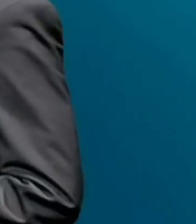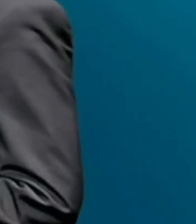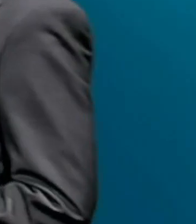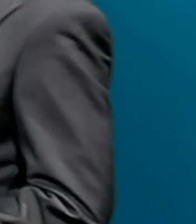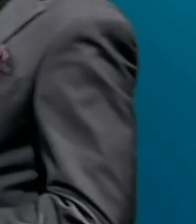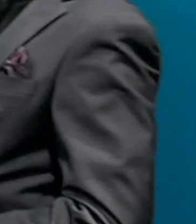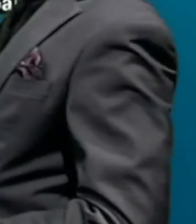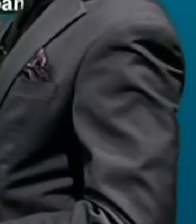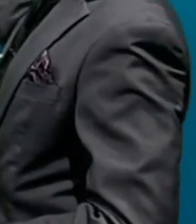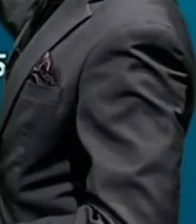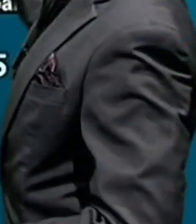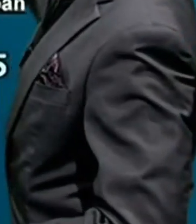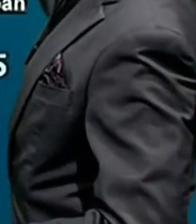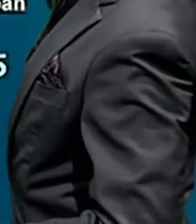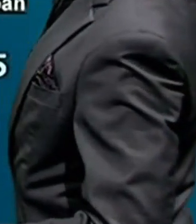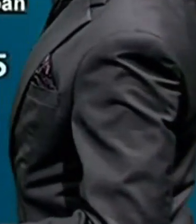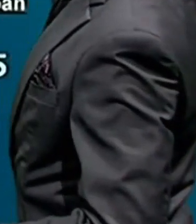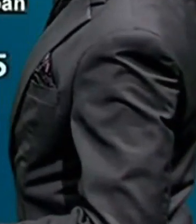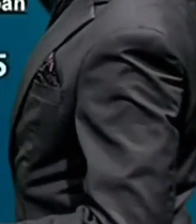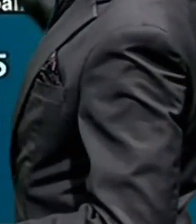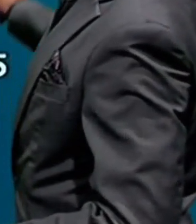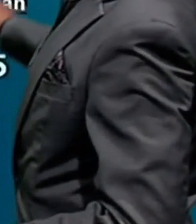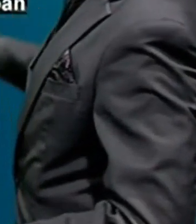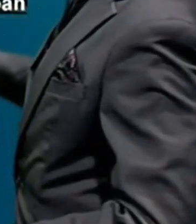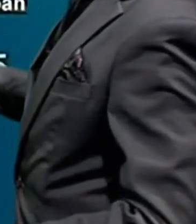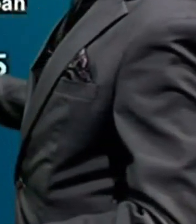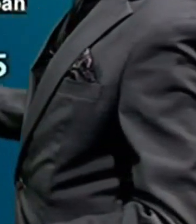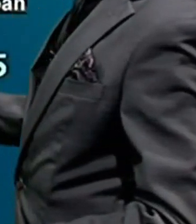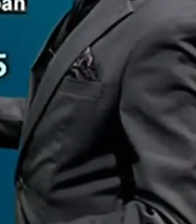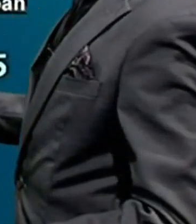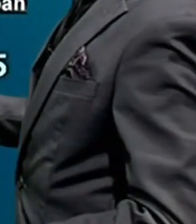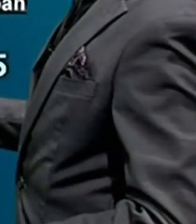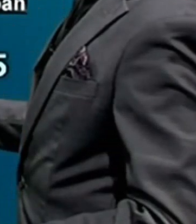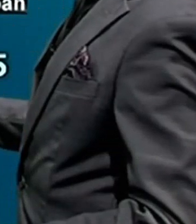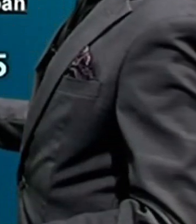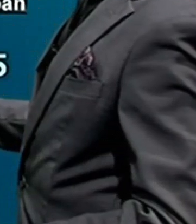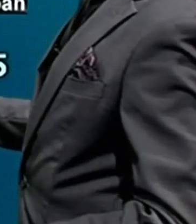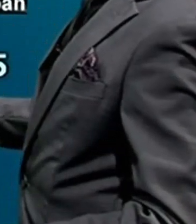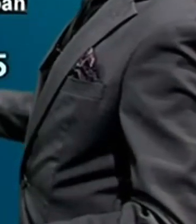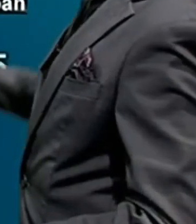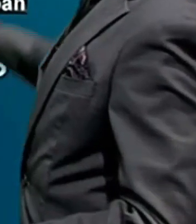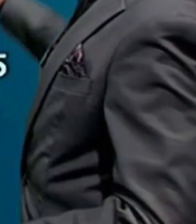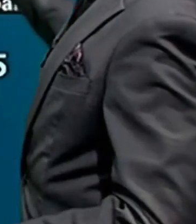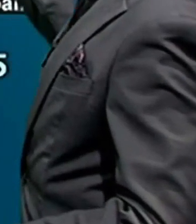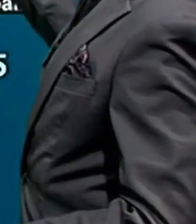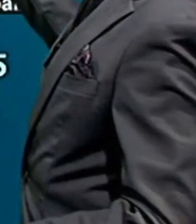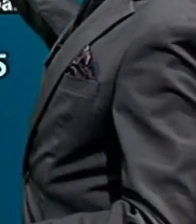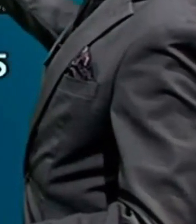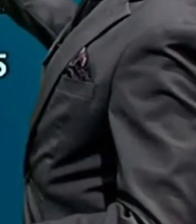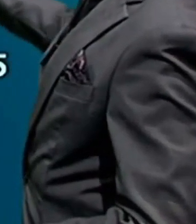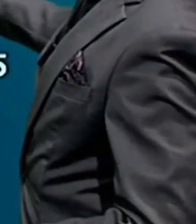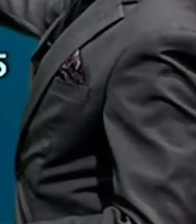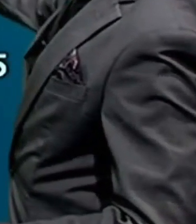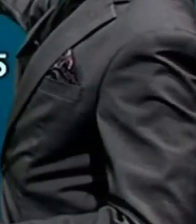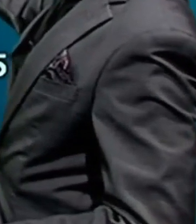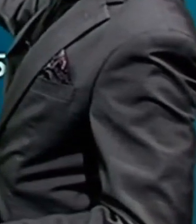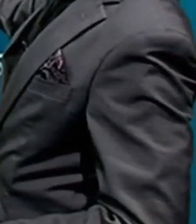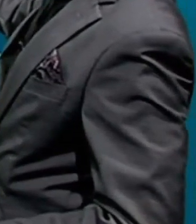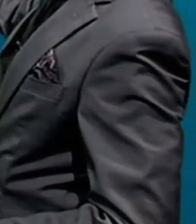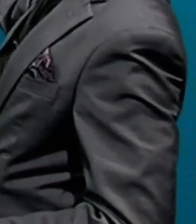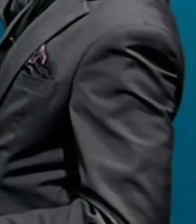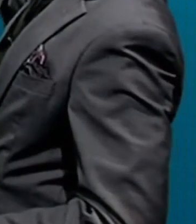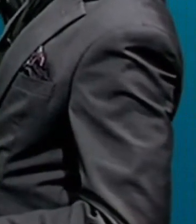yeo ba ke re di kgonagalo tša dipula di sa le gona ka diperesente tše 10 re lebetse yona go ka kwagola KwaZulu-Natal le dikarolo tša Mpumalanga re lebetse yona go